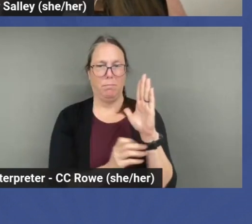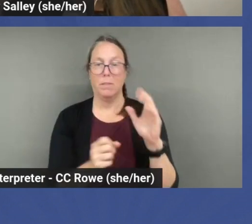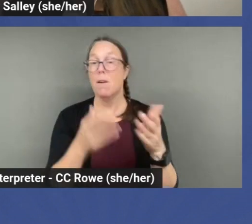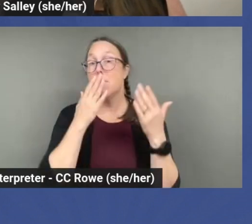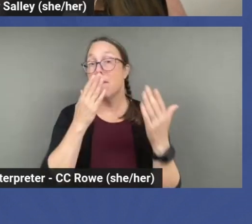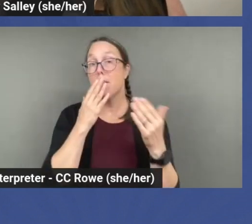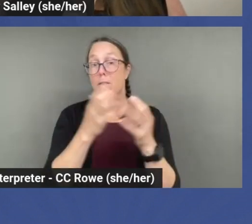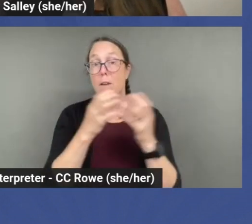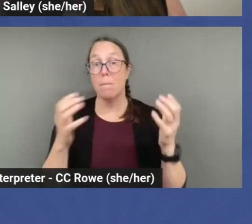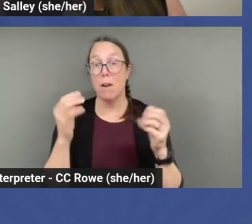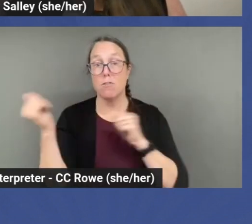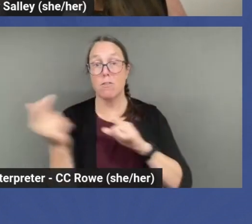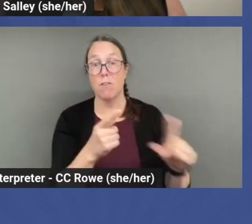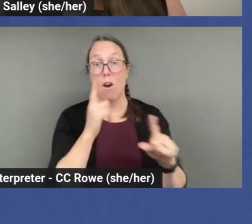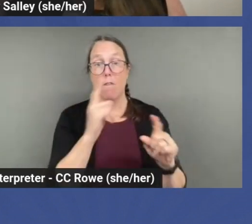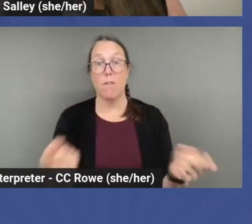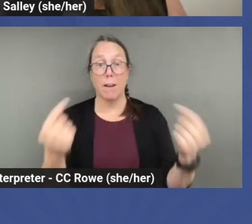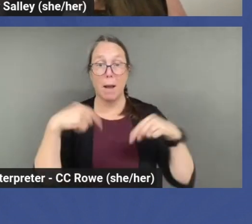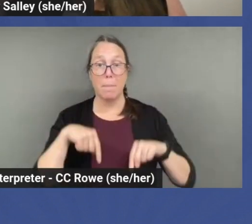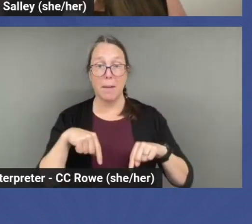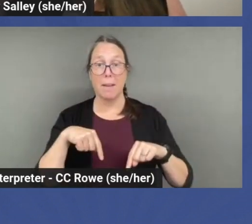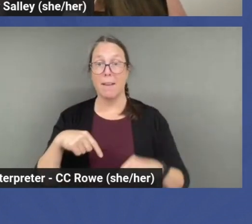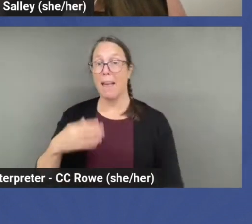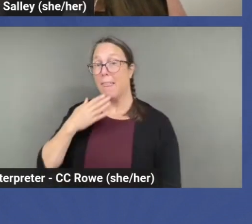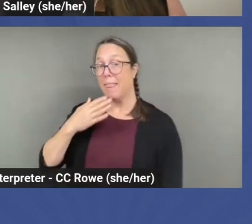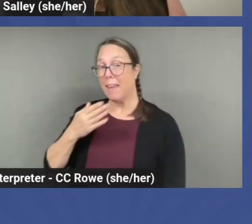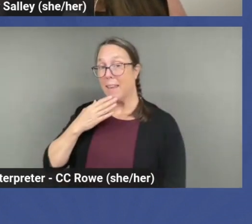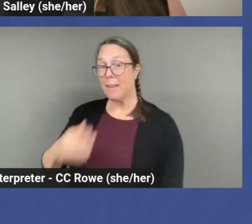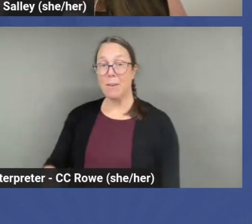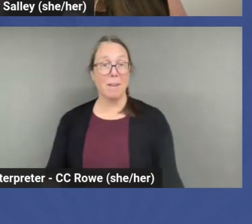Thank you. Thank you. Thank you.